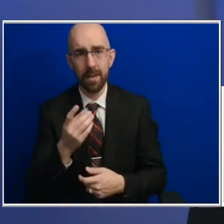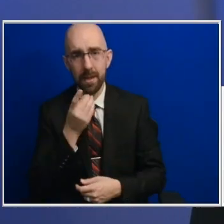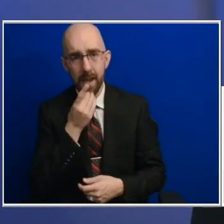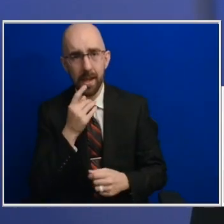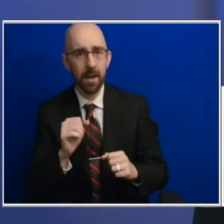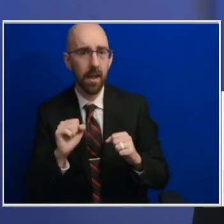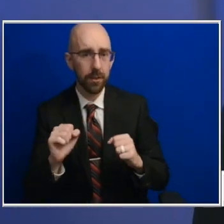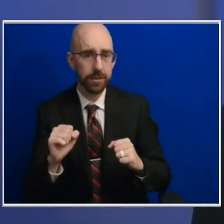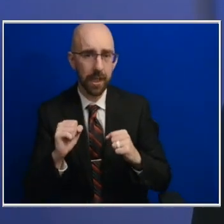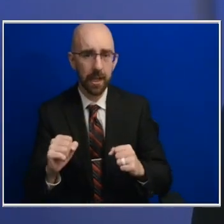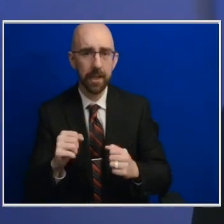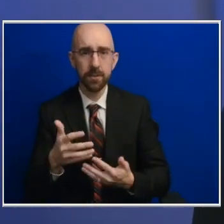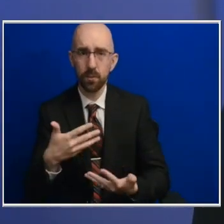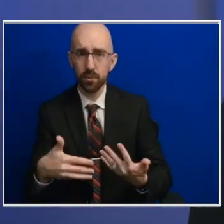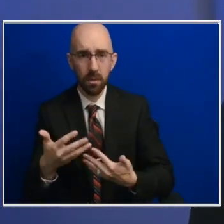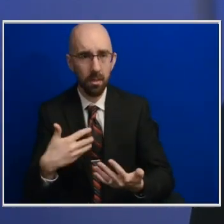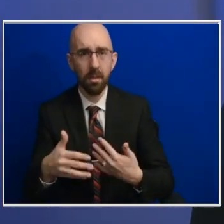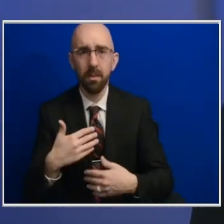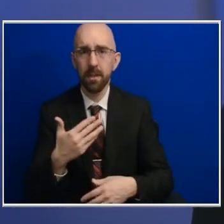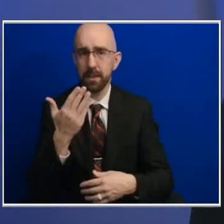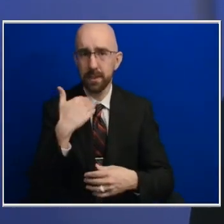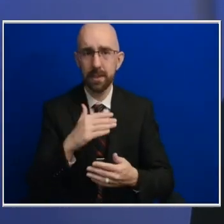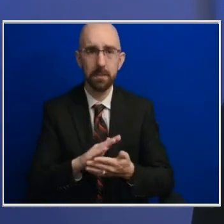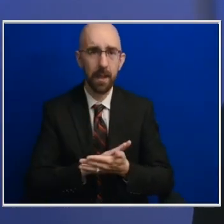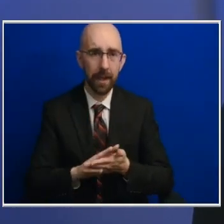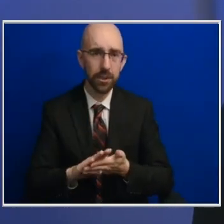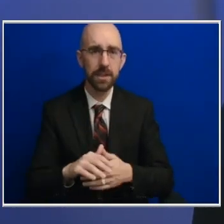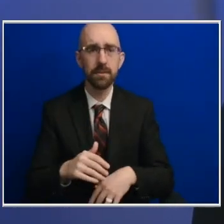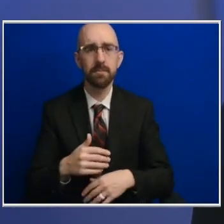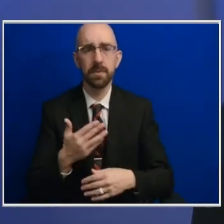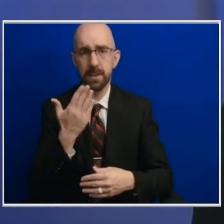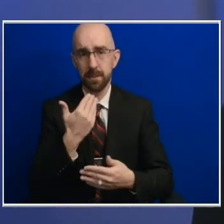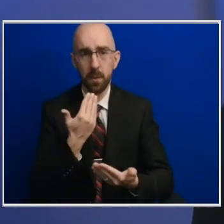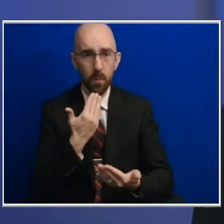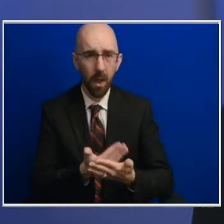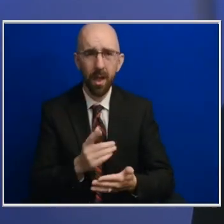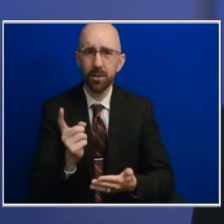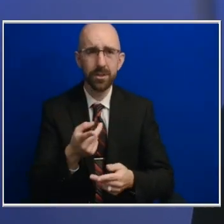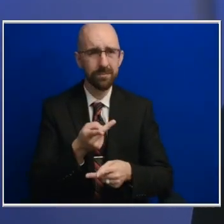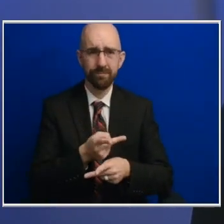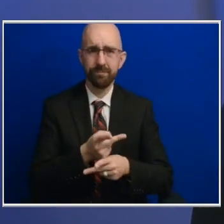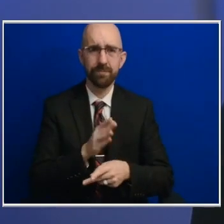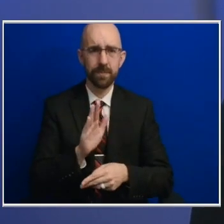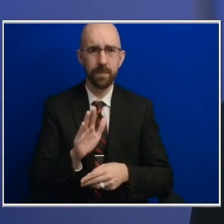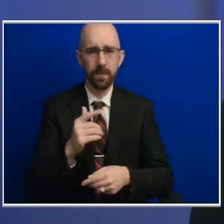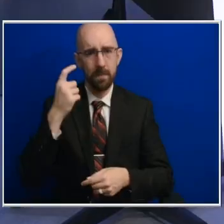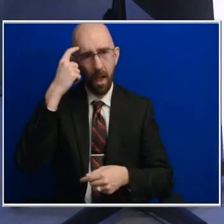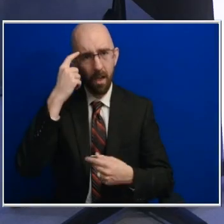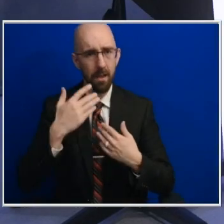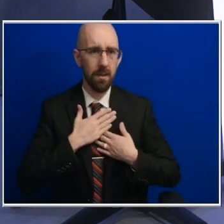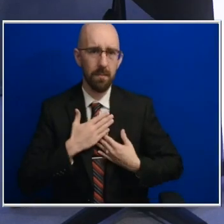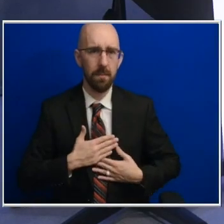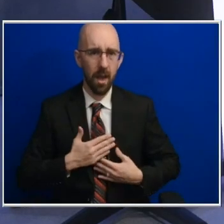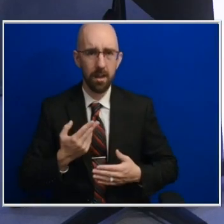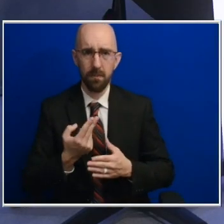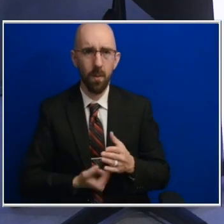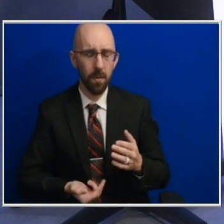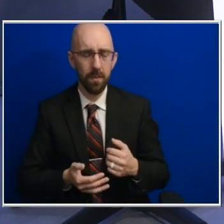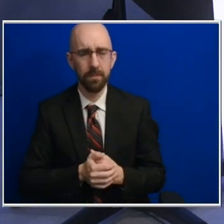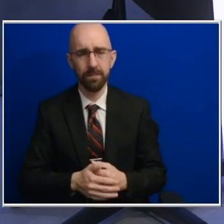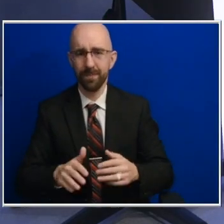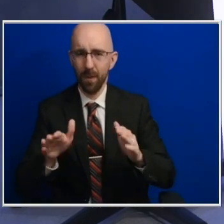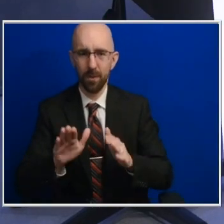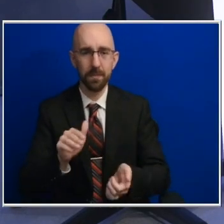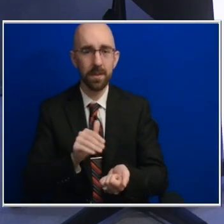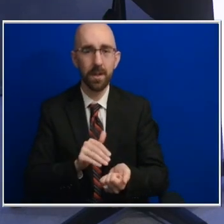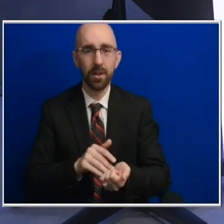stay social, sleep hygiene, sleeping well, just taking care of your mind and your body. All right, awesome. Dr. Calendar Rich.